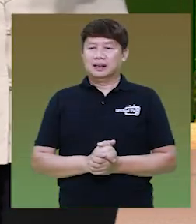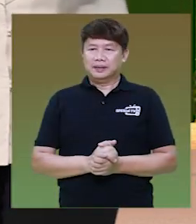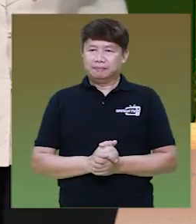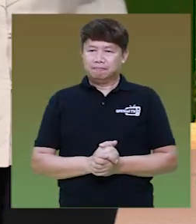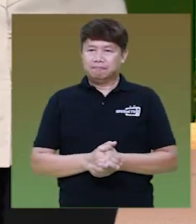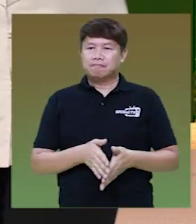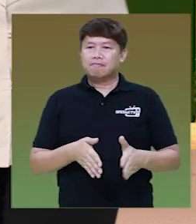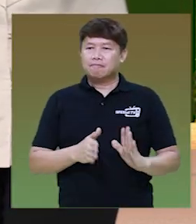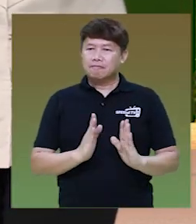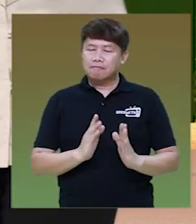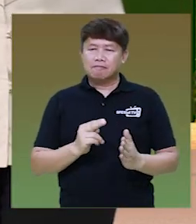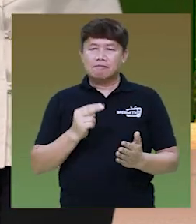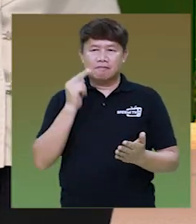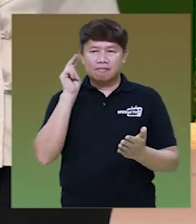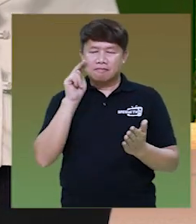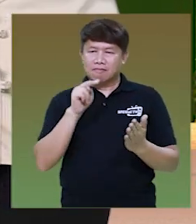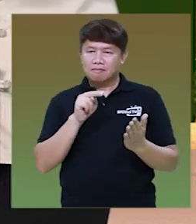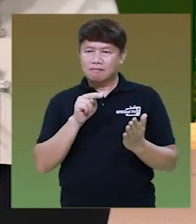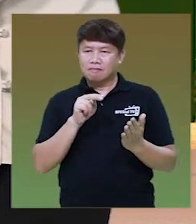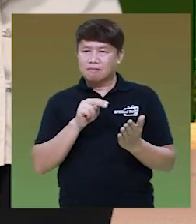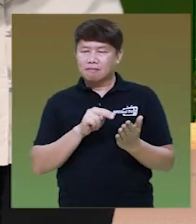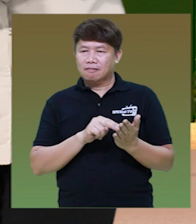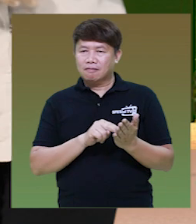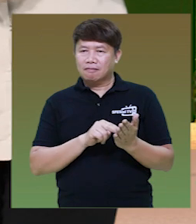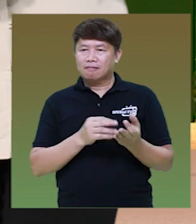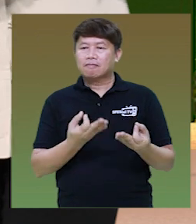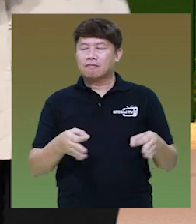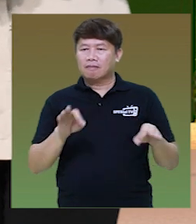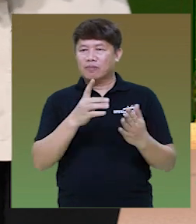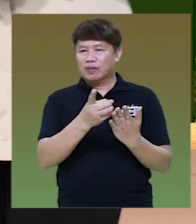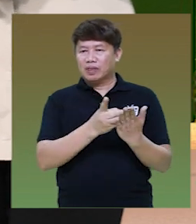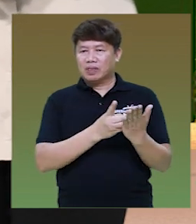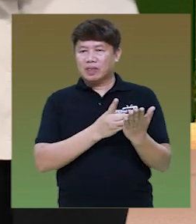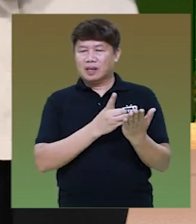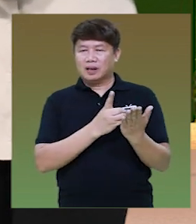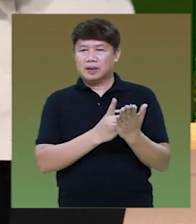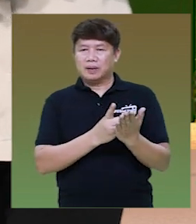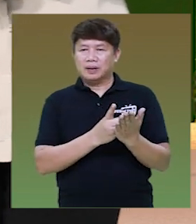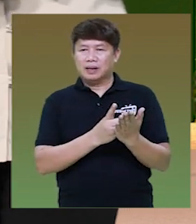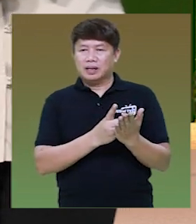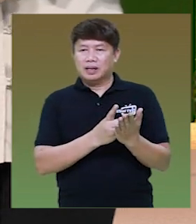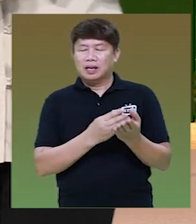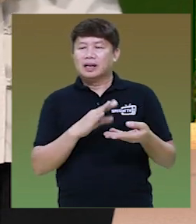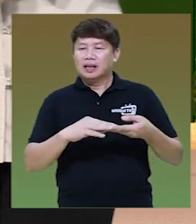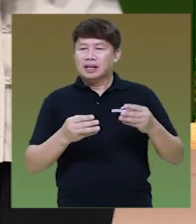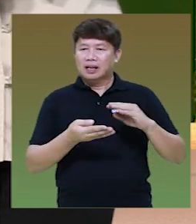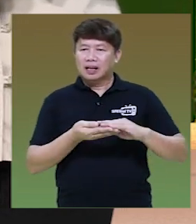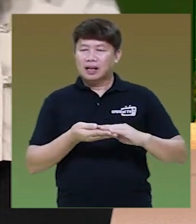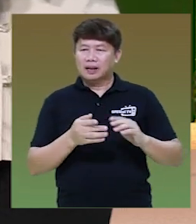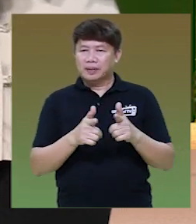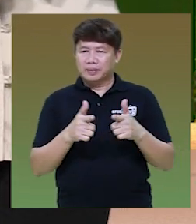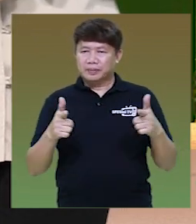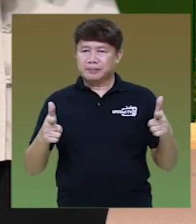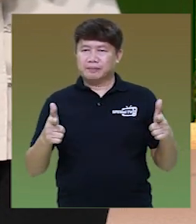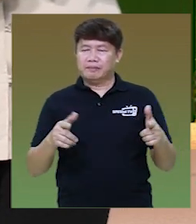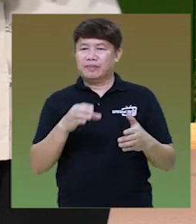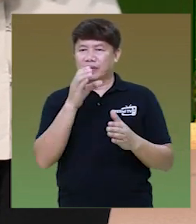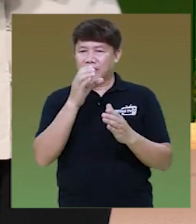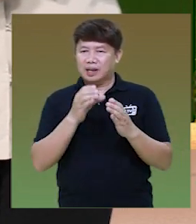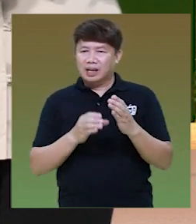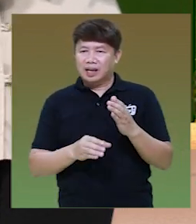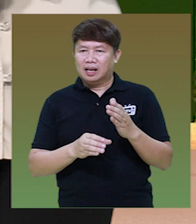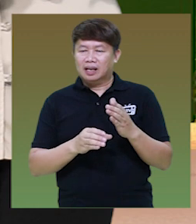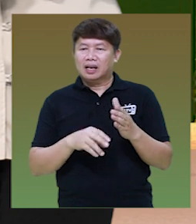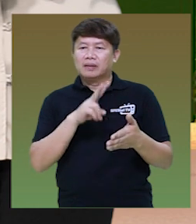Let us note the important details of the story, The Enormous Carrot, by reading the information from the